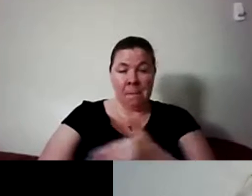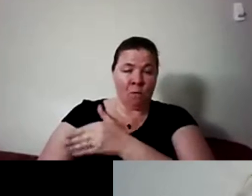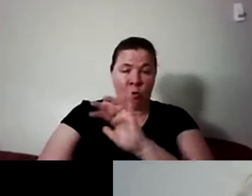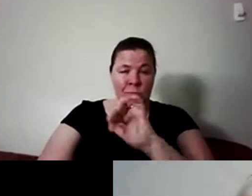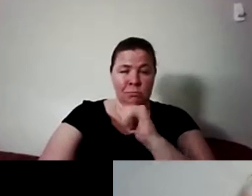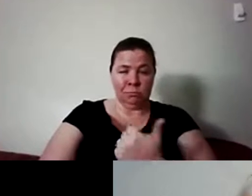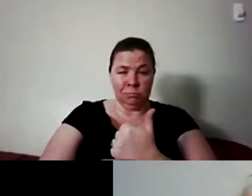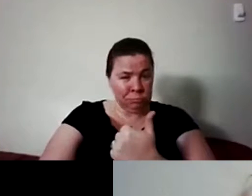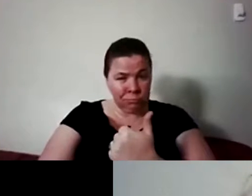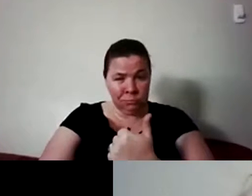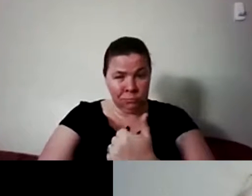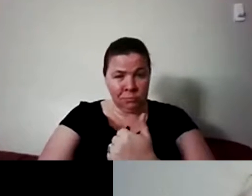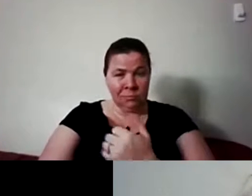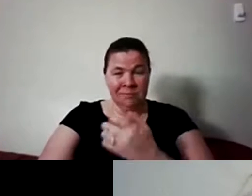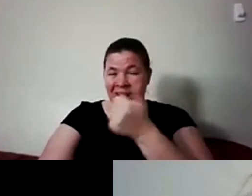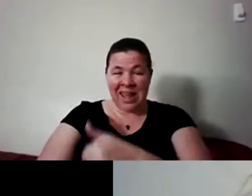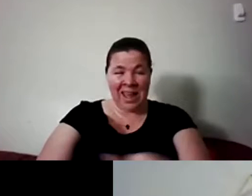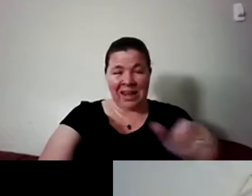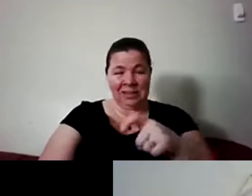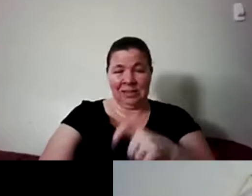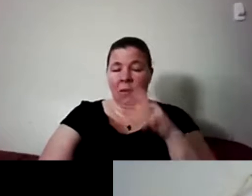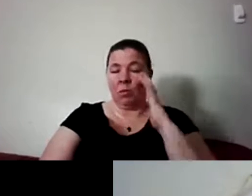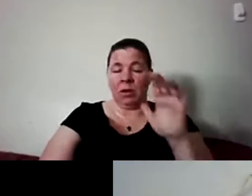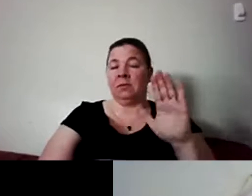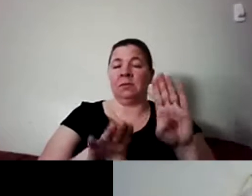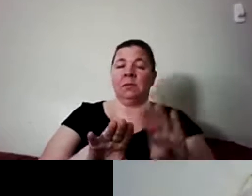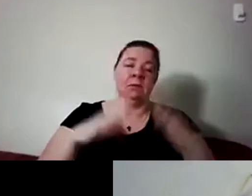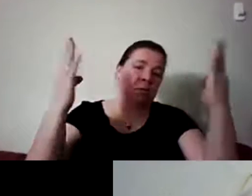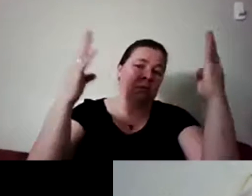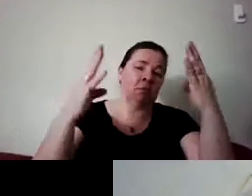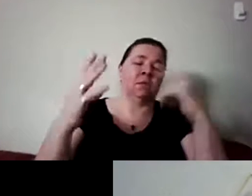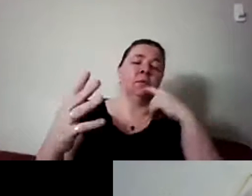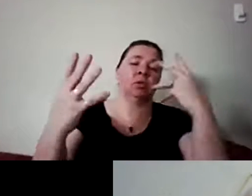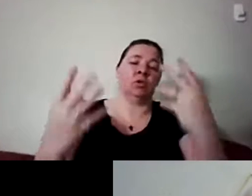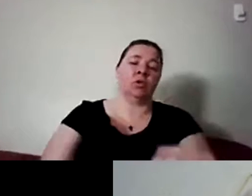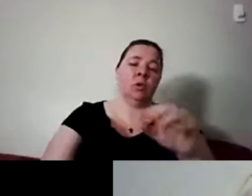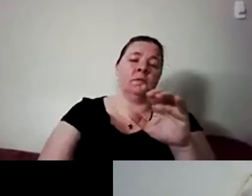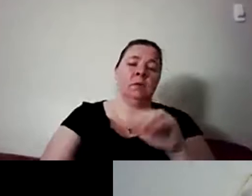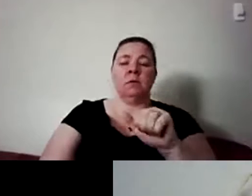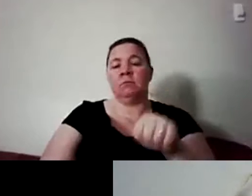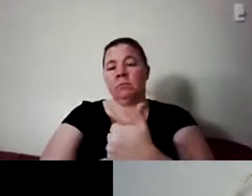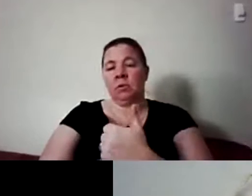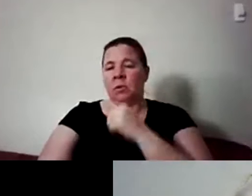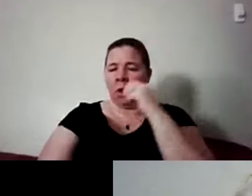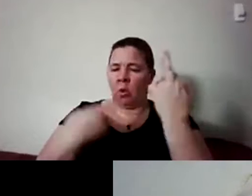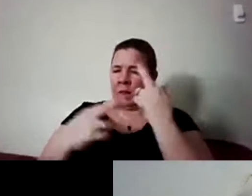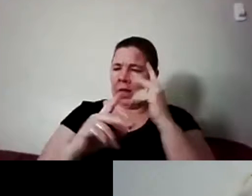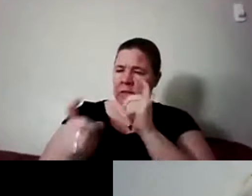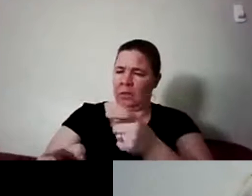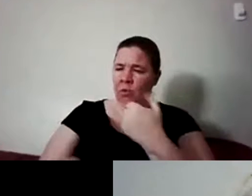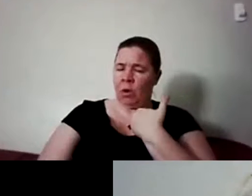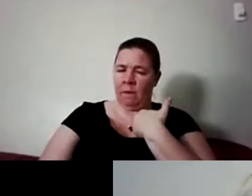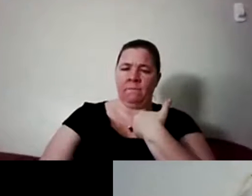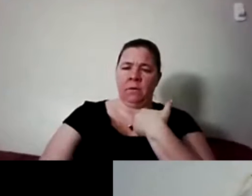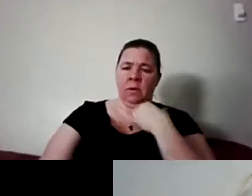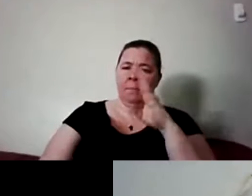go into soft launch anytime now. And you know, you don't realize the gift that you have by paying